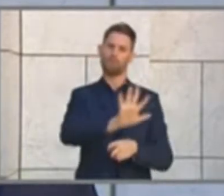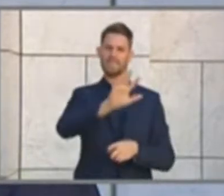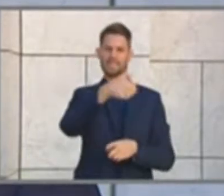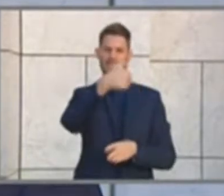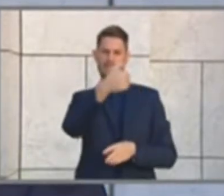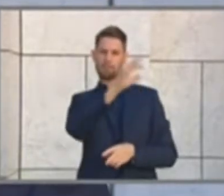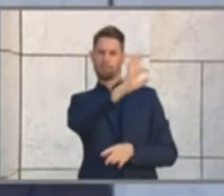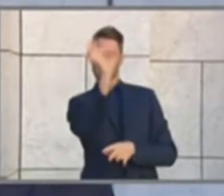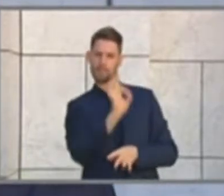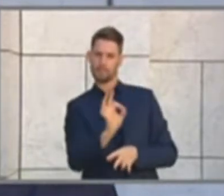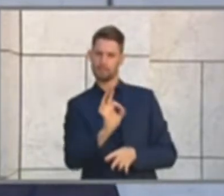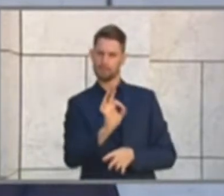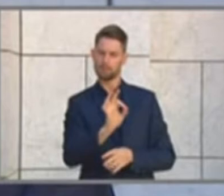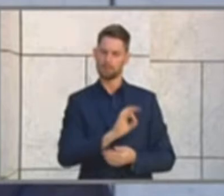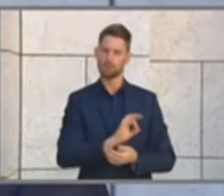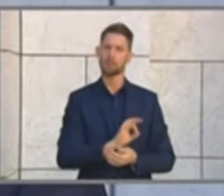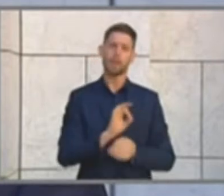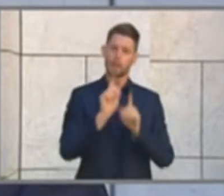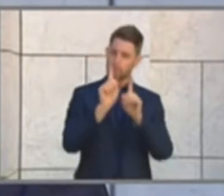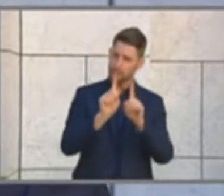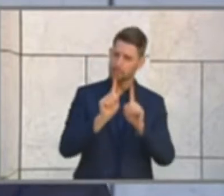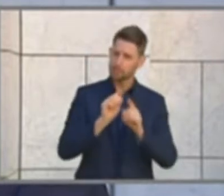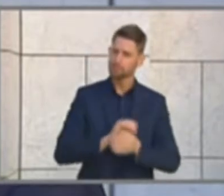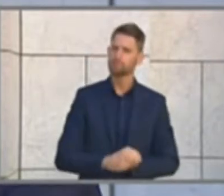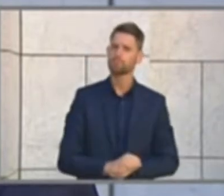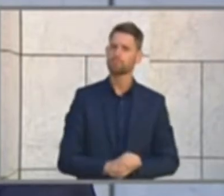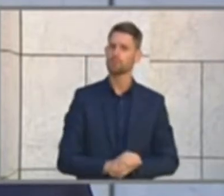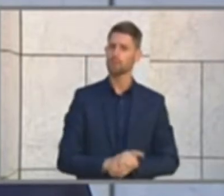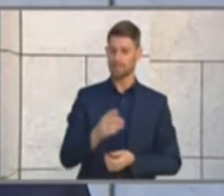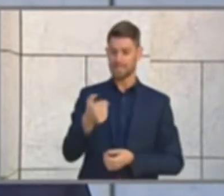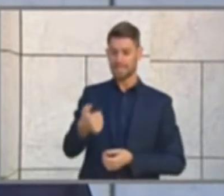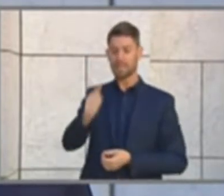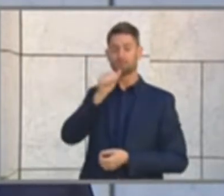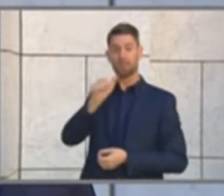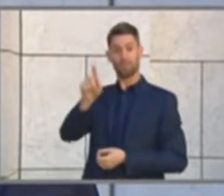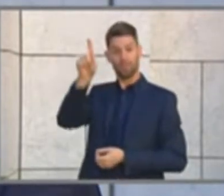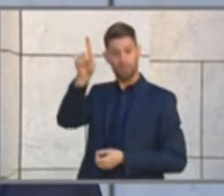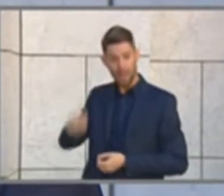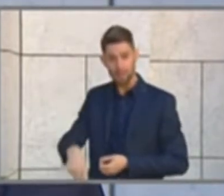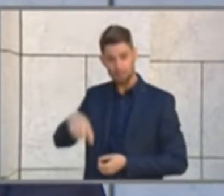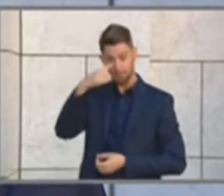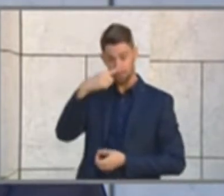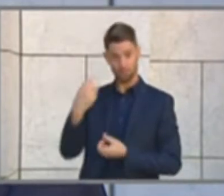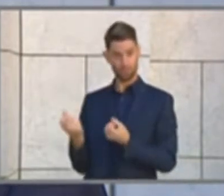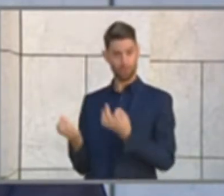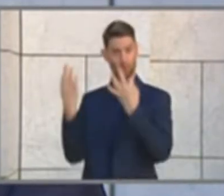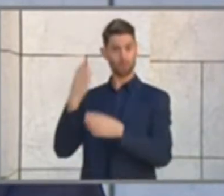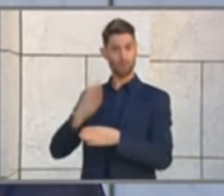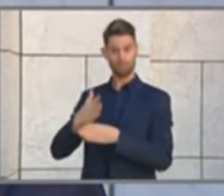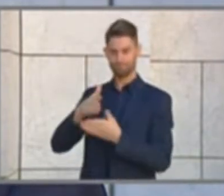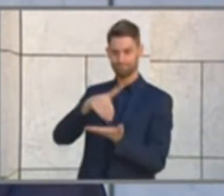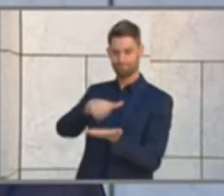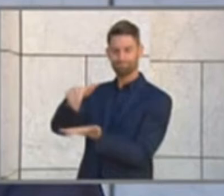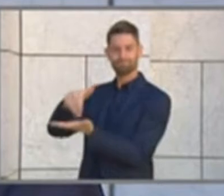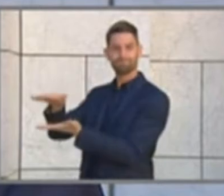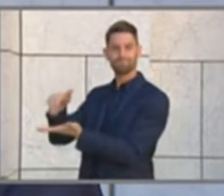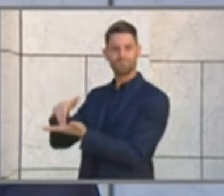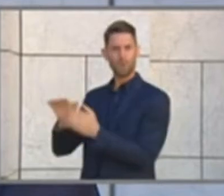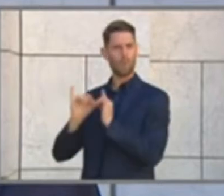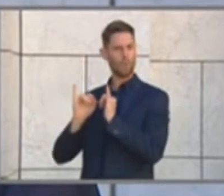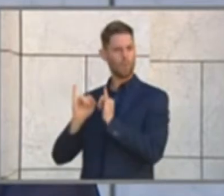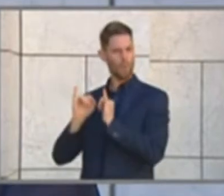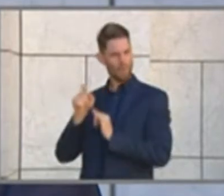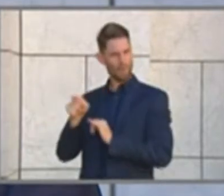6, when you have almost 600,000 people exit employment, that